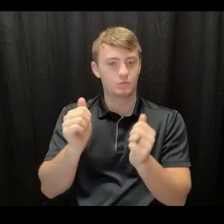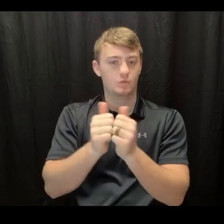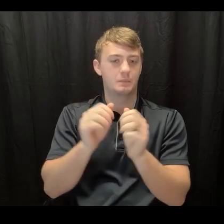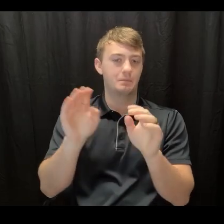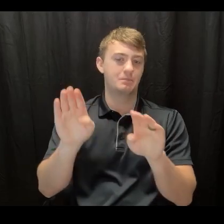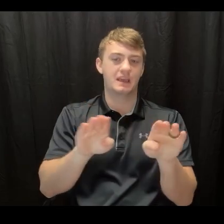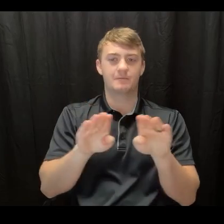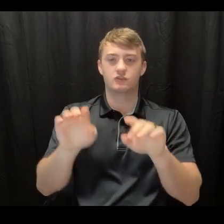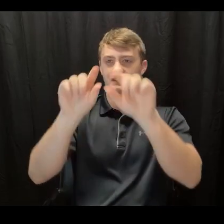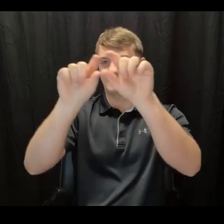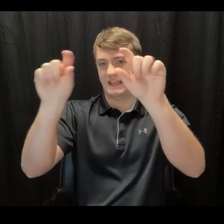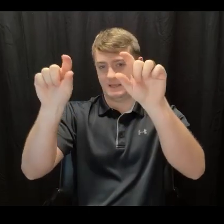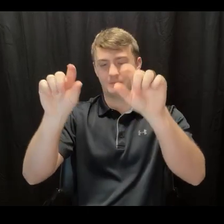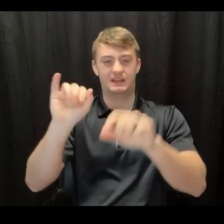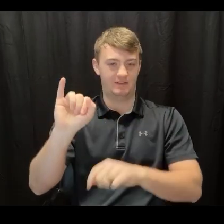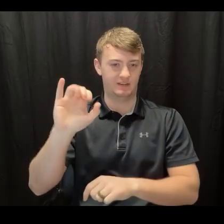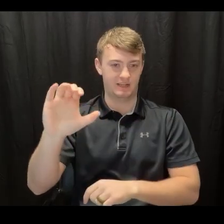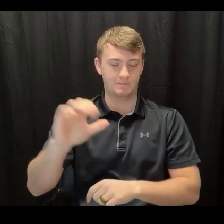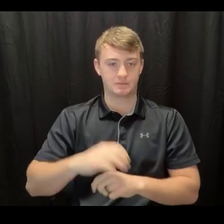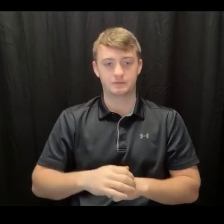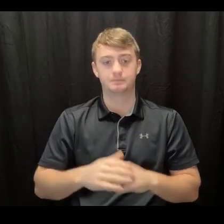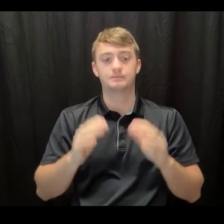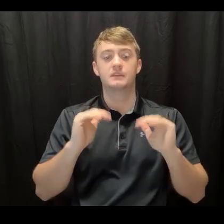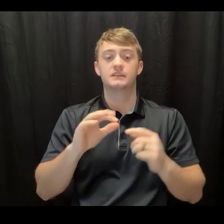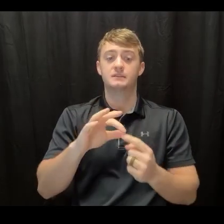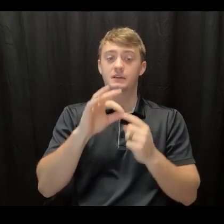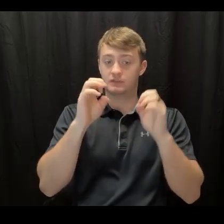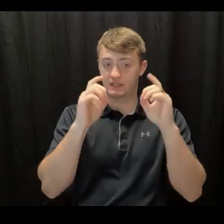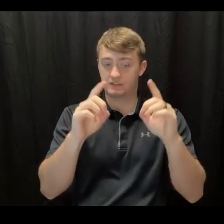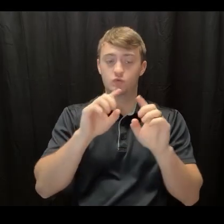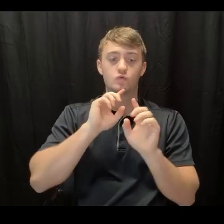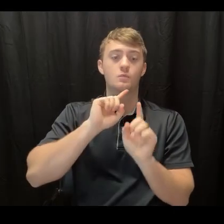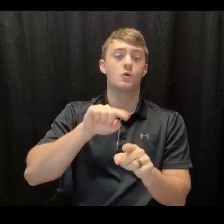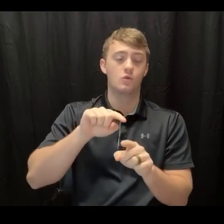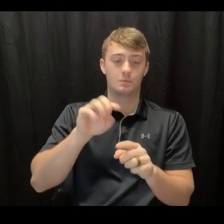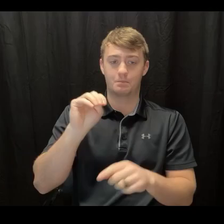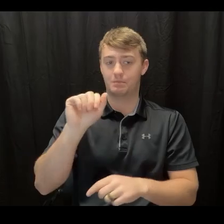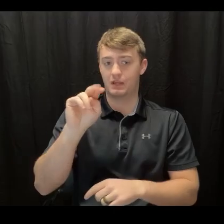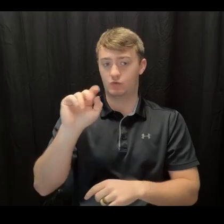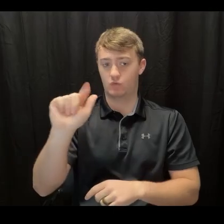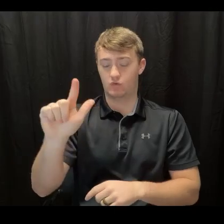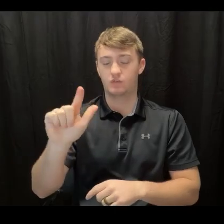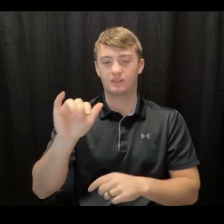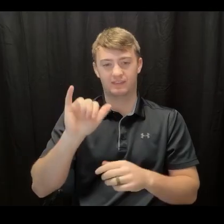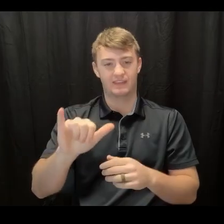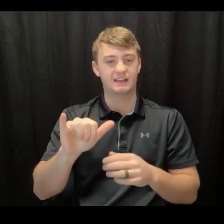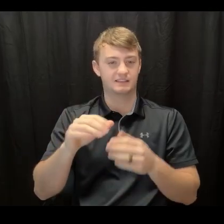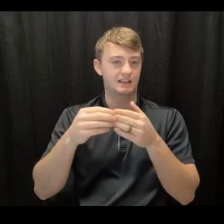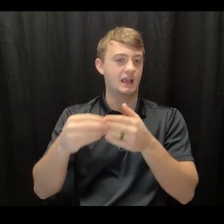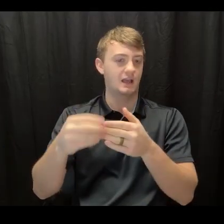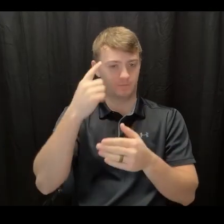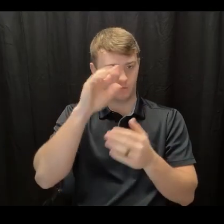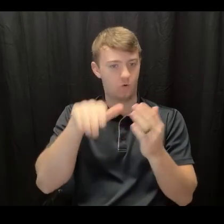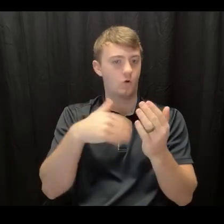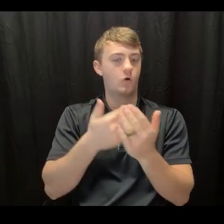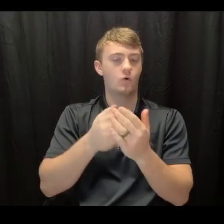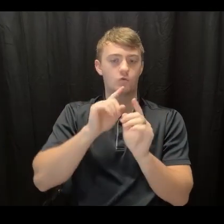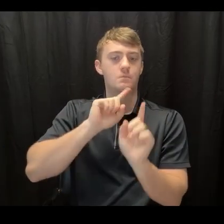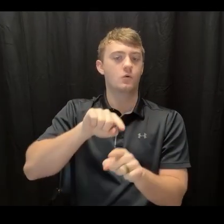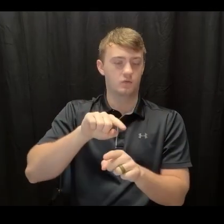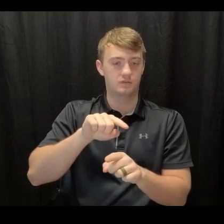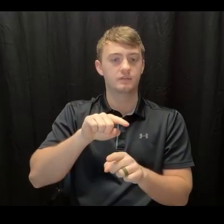the behavior tab in Infinite Campus. The Special Education Reporting Manual is a guide for all